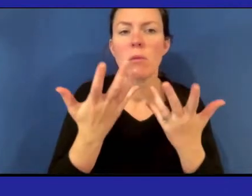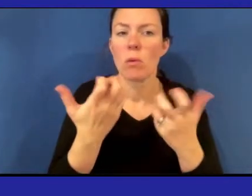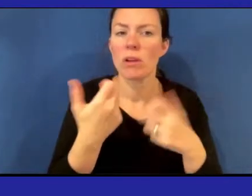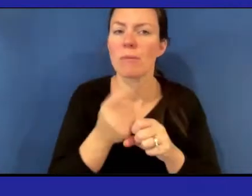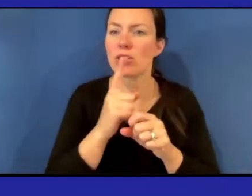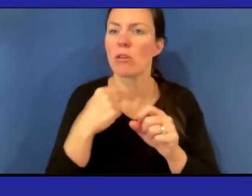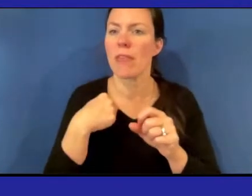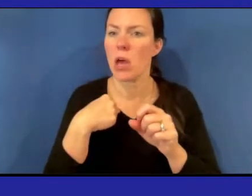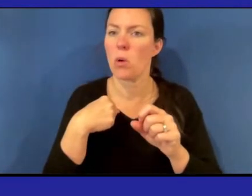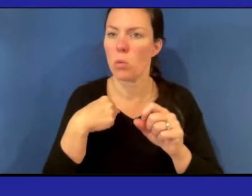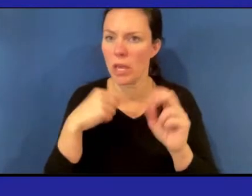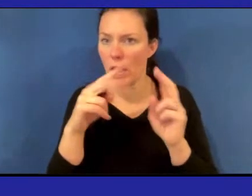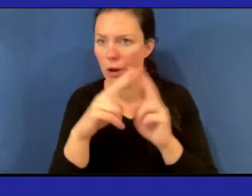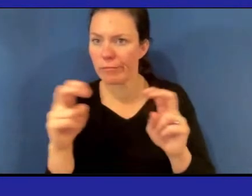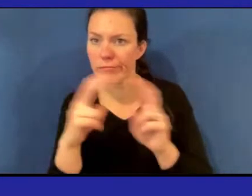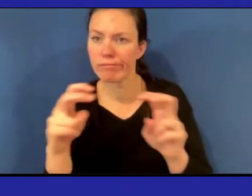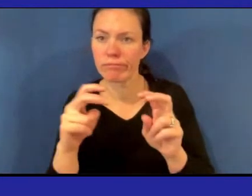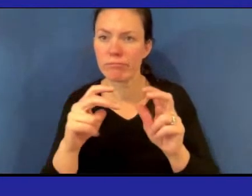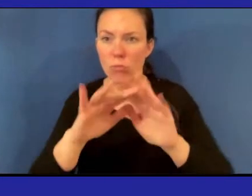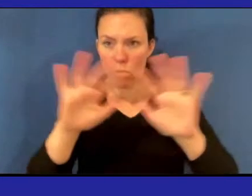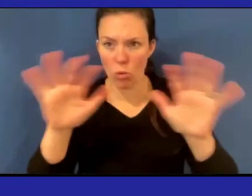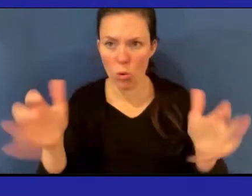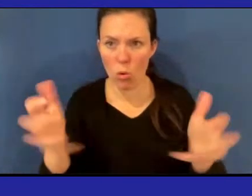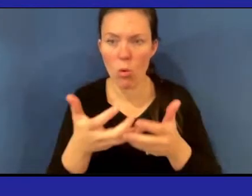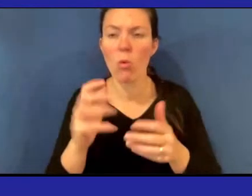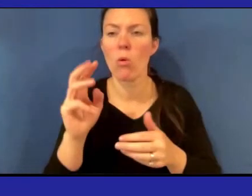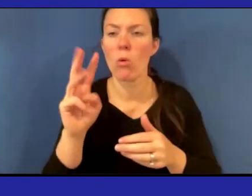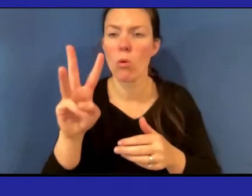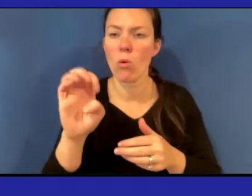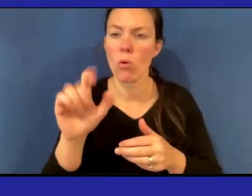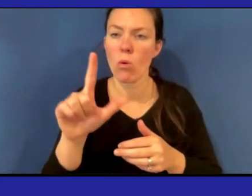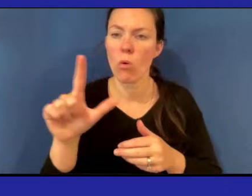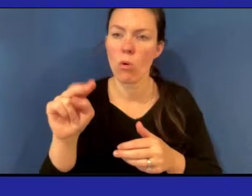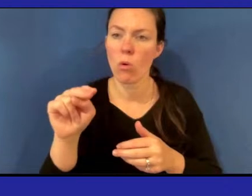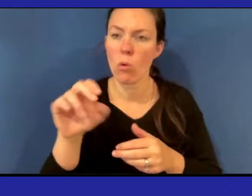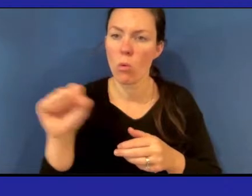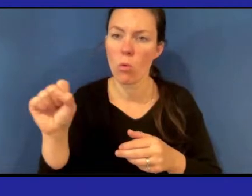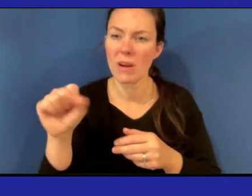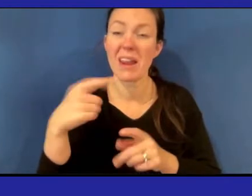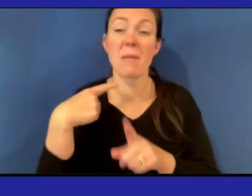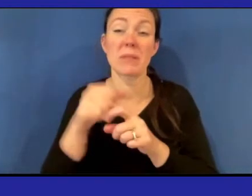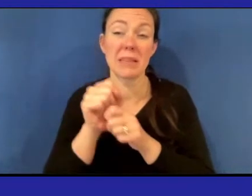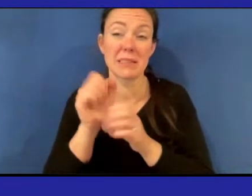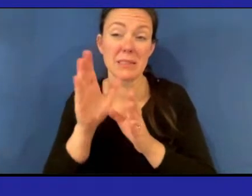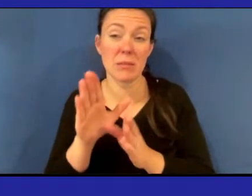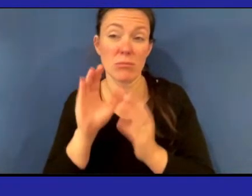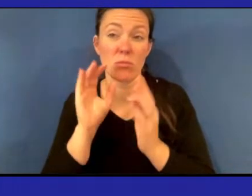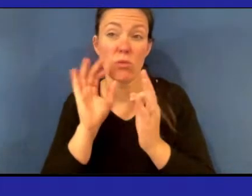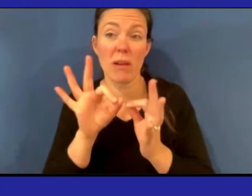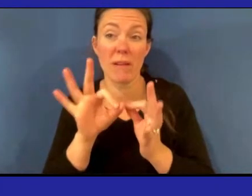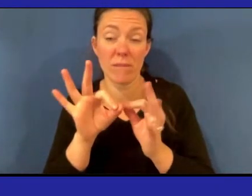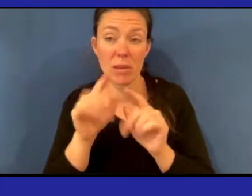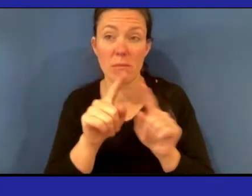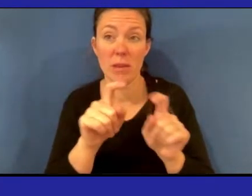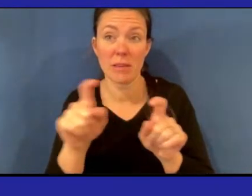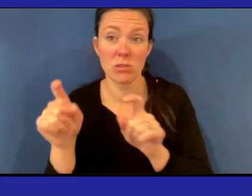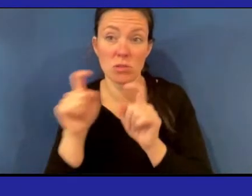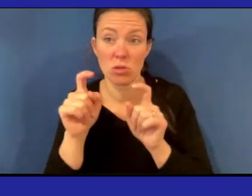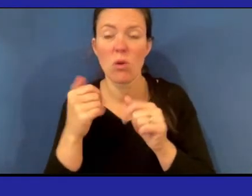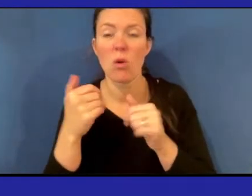resilience. In relation to the employee feedback survey, every other year we ask questions